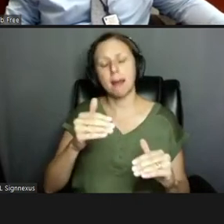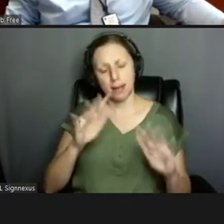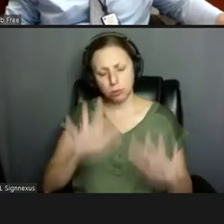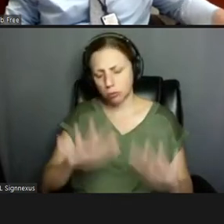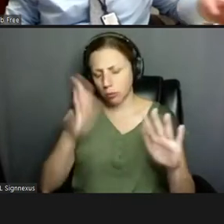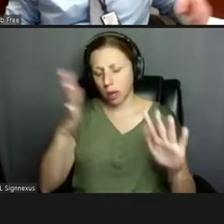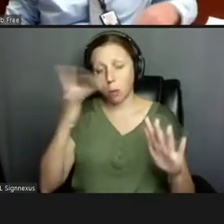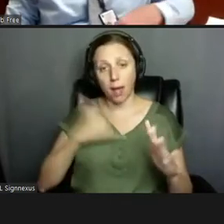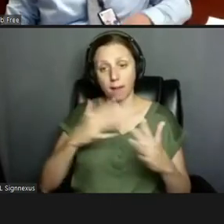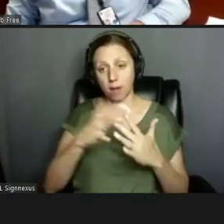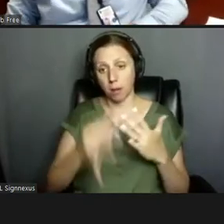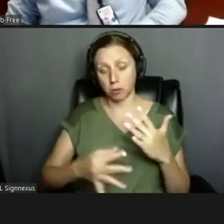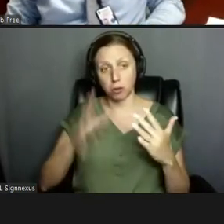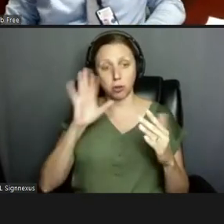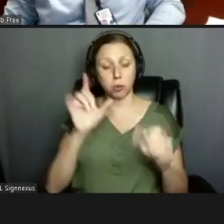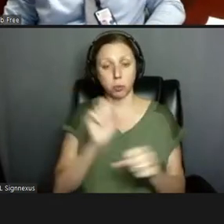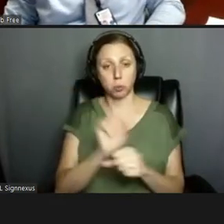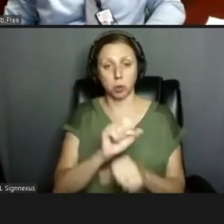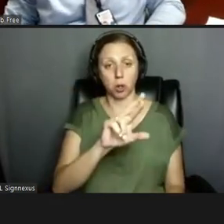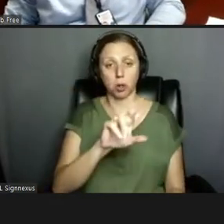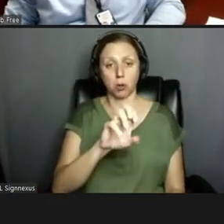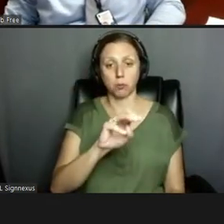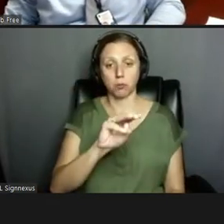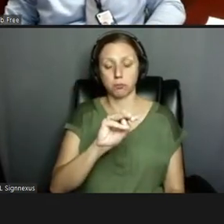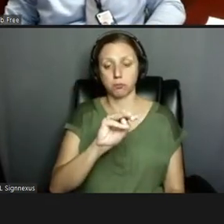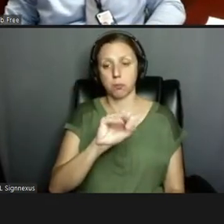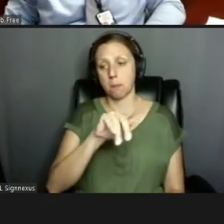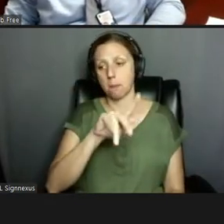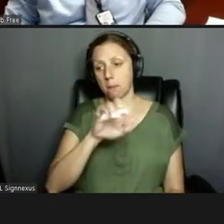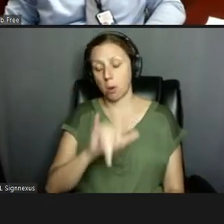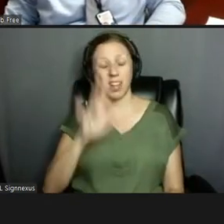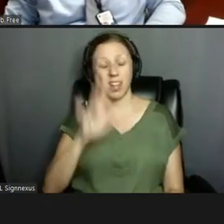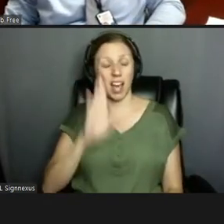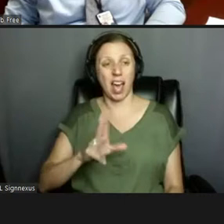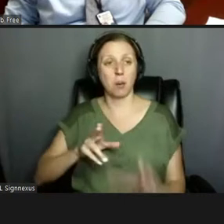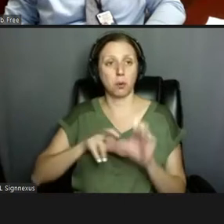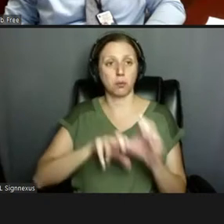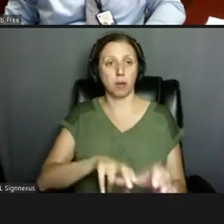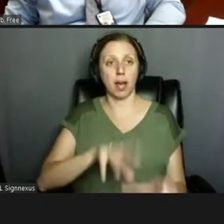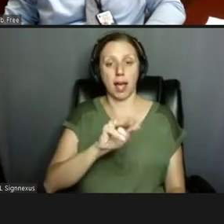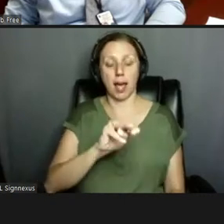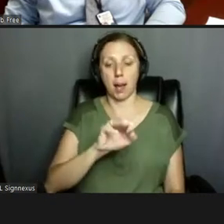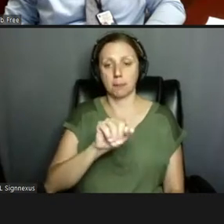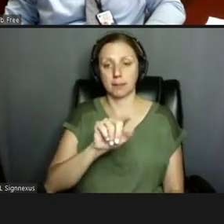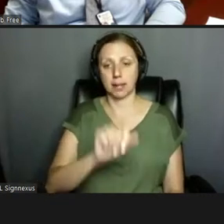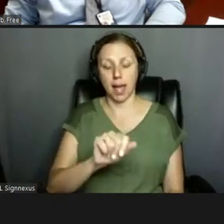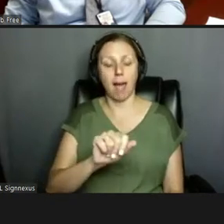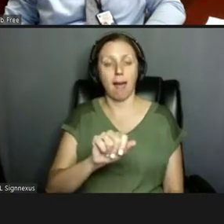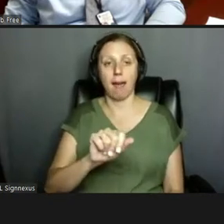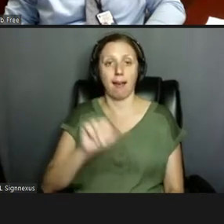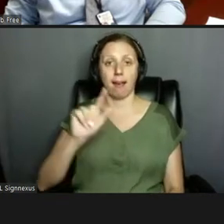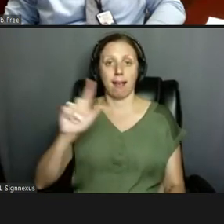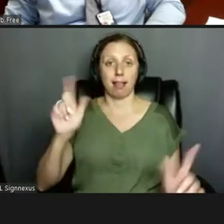but I will exercise the option and ride the MTA less because why would I subject myself to this horrible schedule?